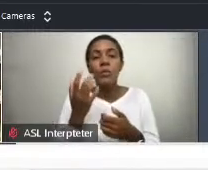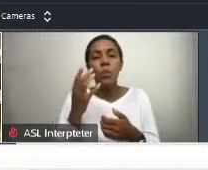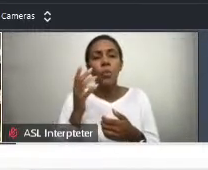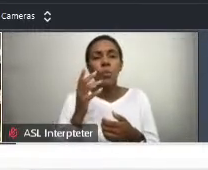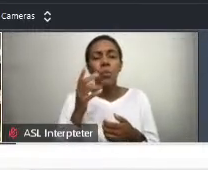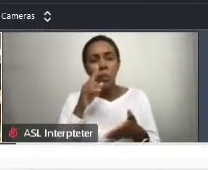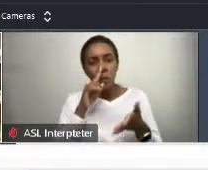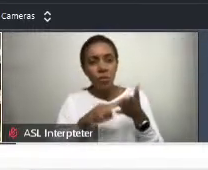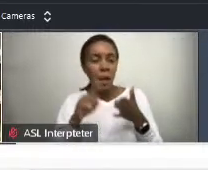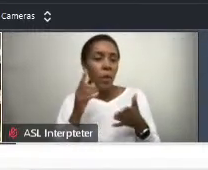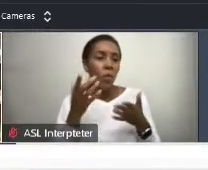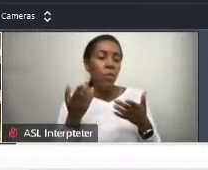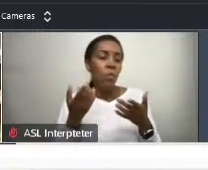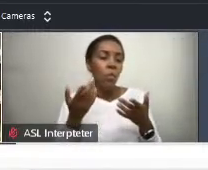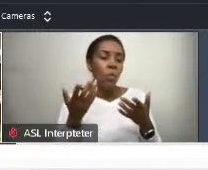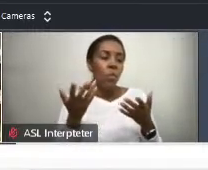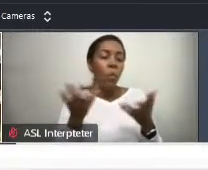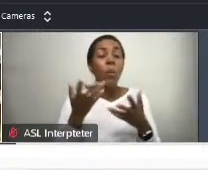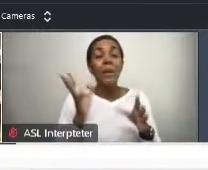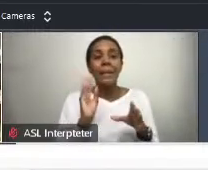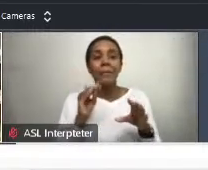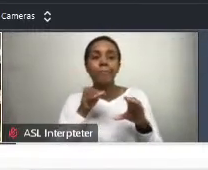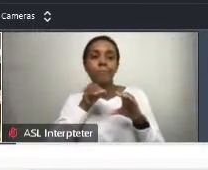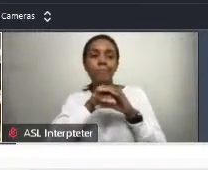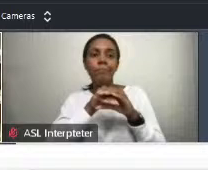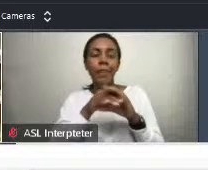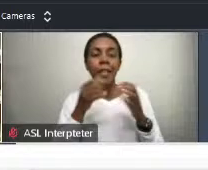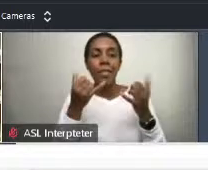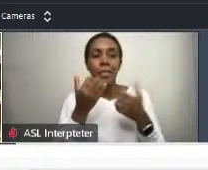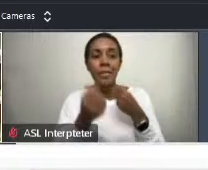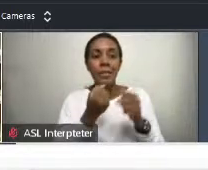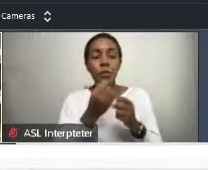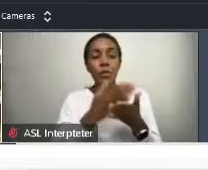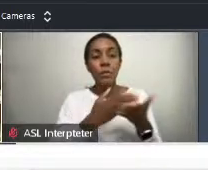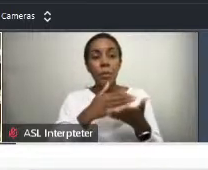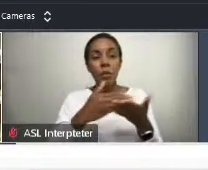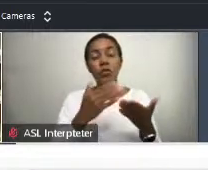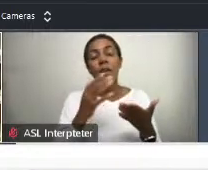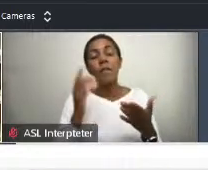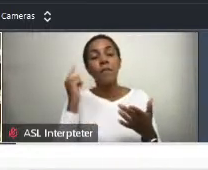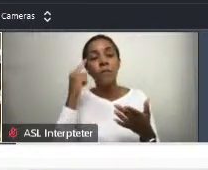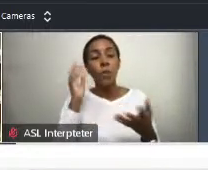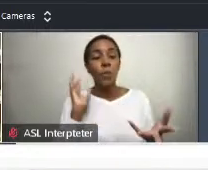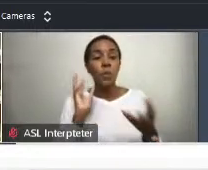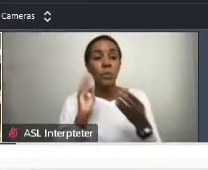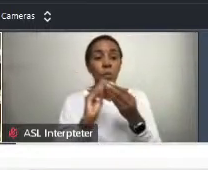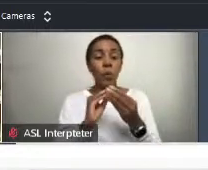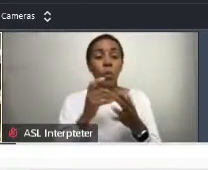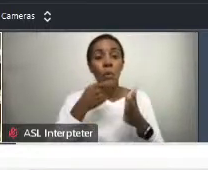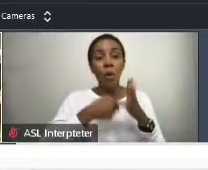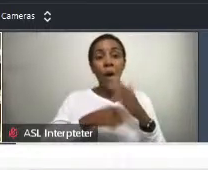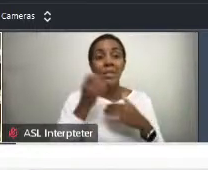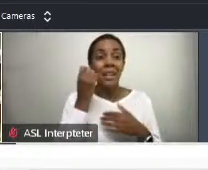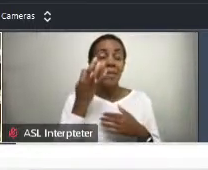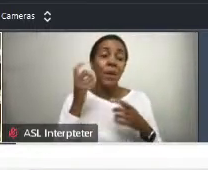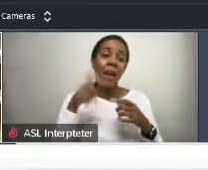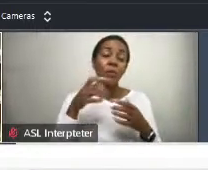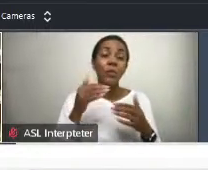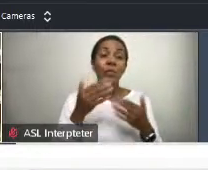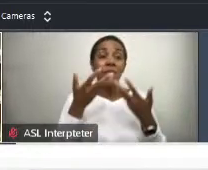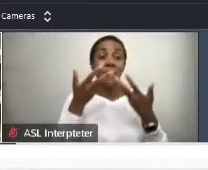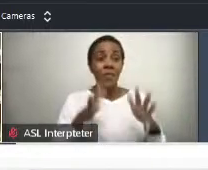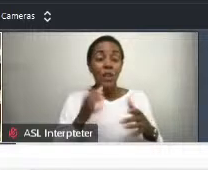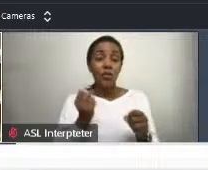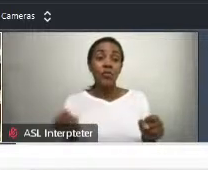year's budget to get the work underway based on the total cost. And then if we have to budget some to complete it next fiscal year, we